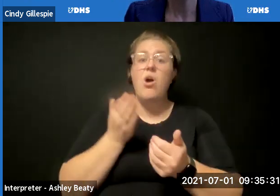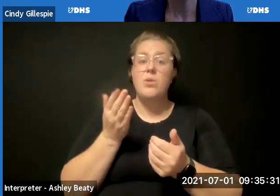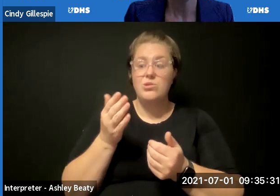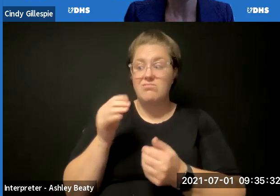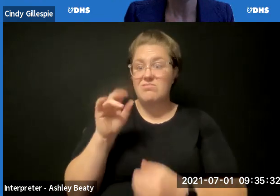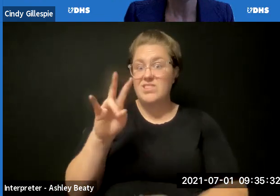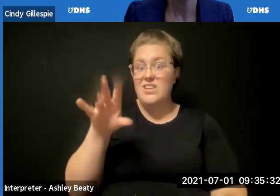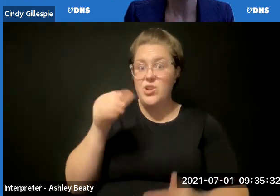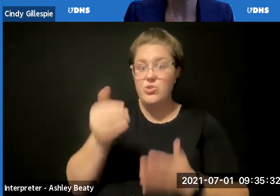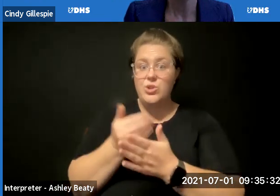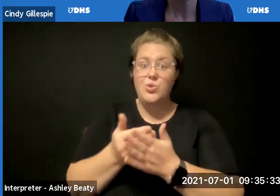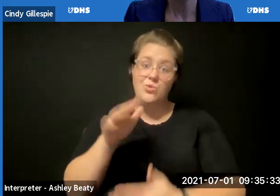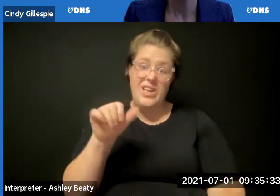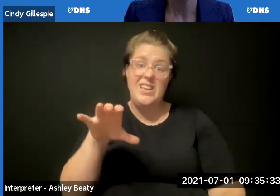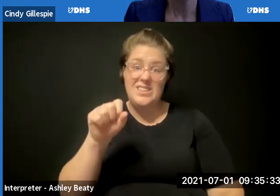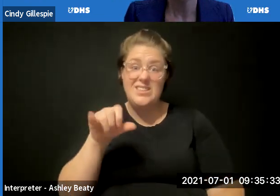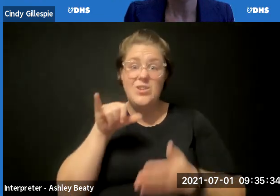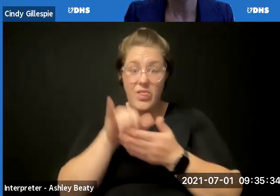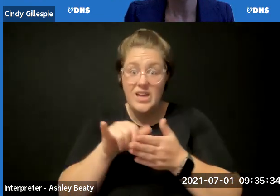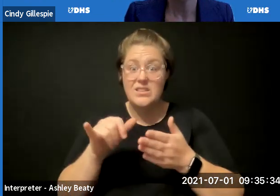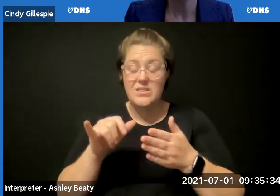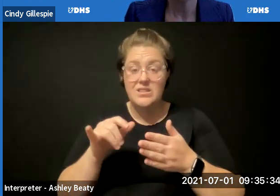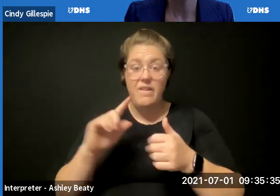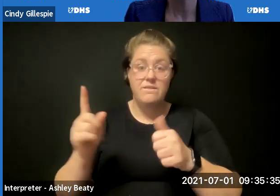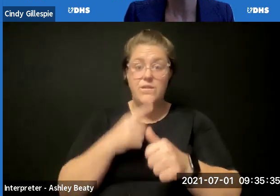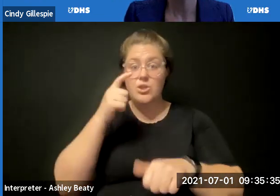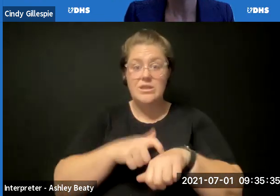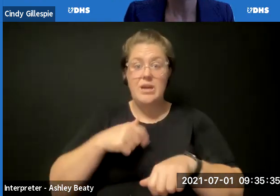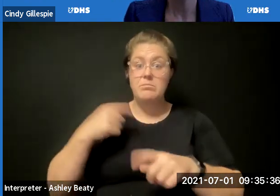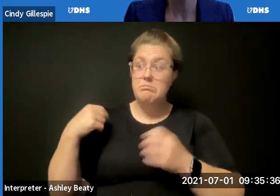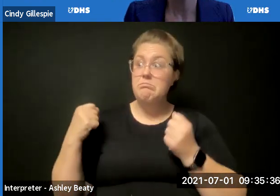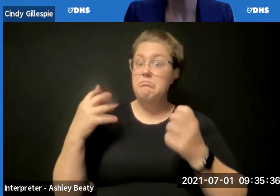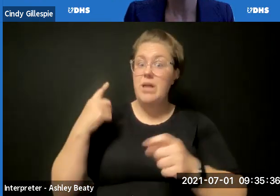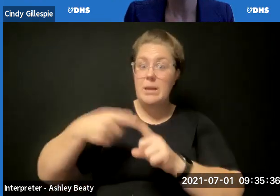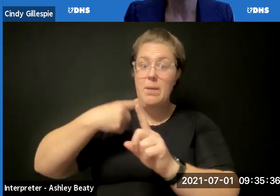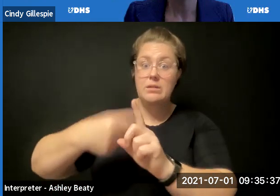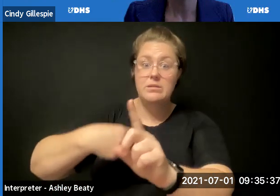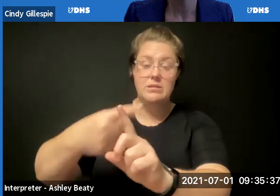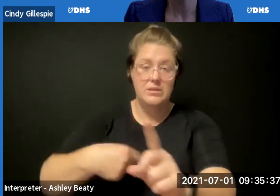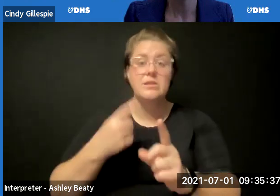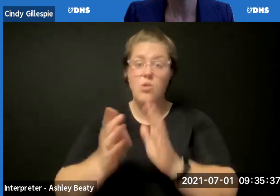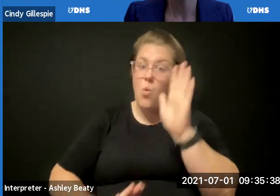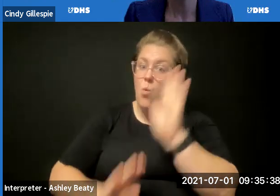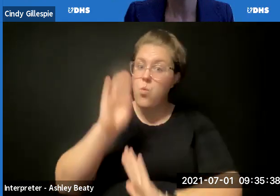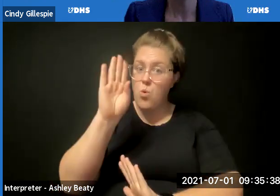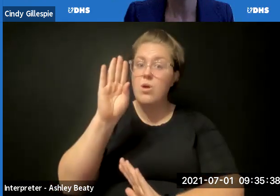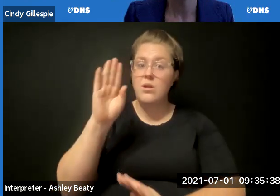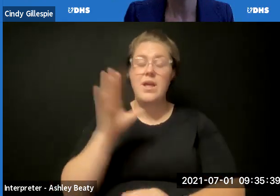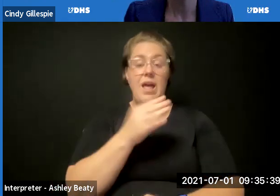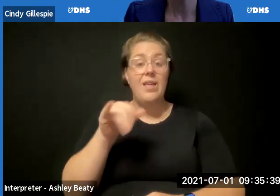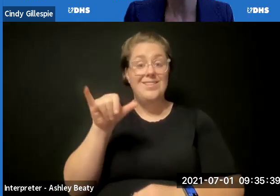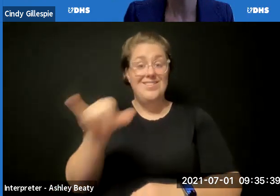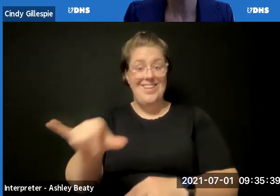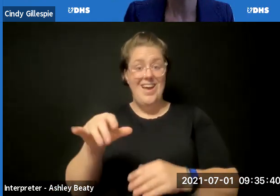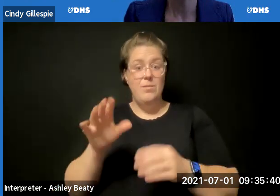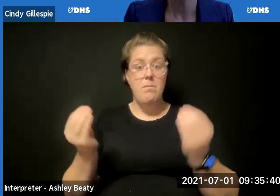yesterday, and with that, we are seeing a increase in hospitalizations that are